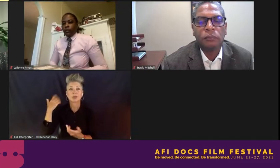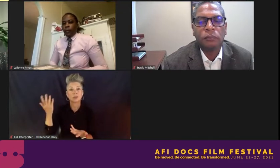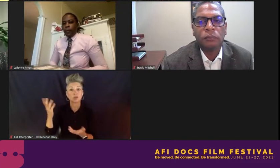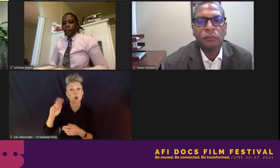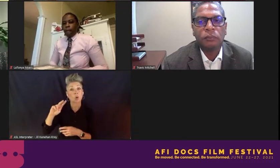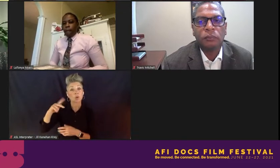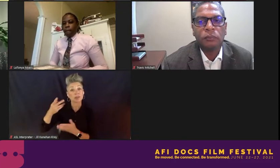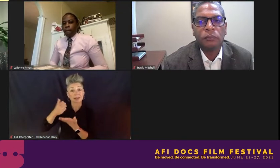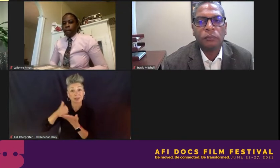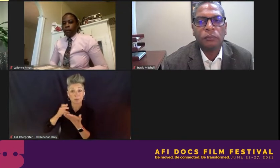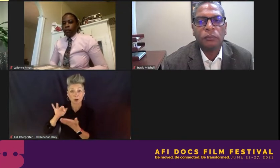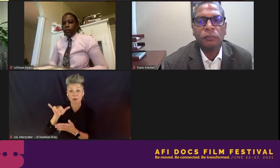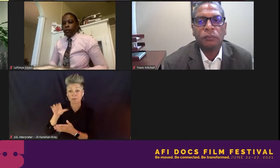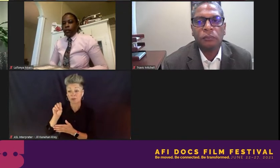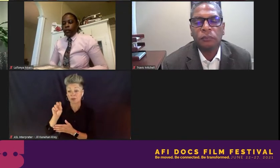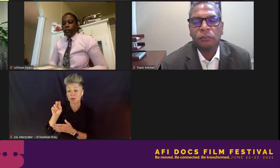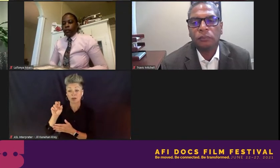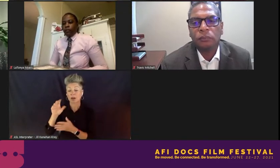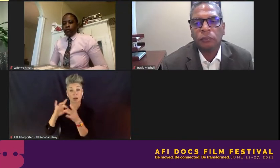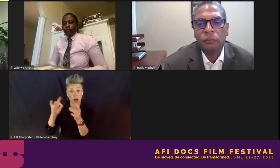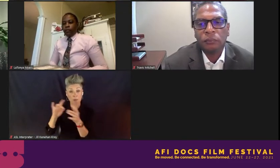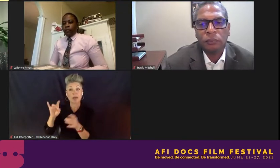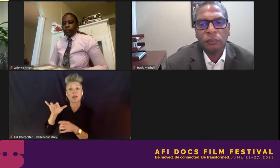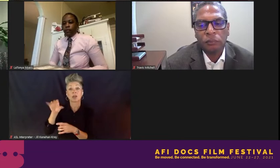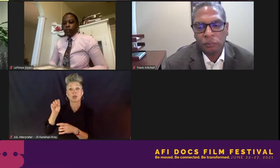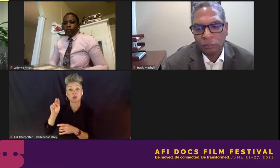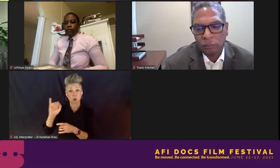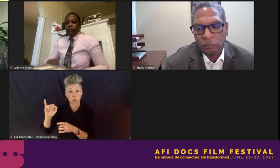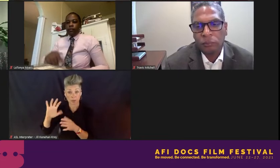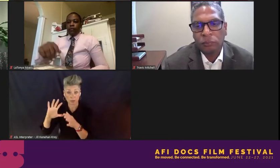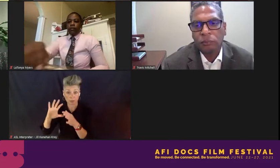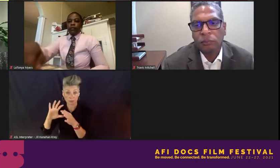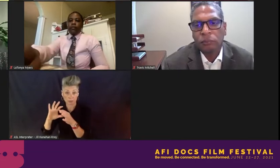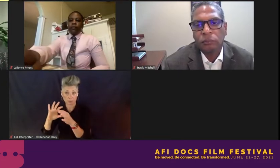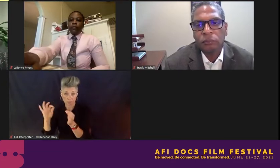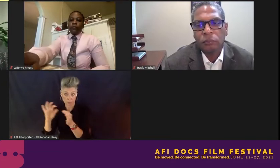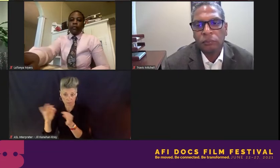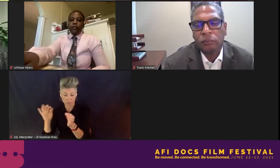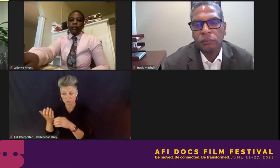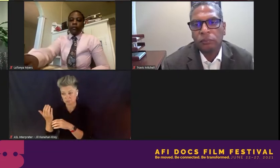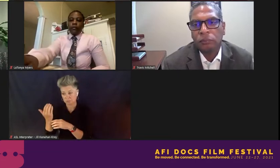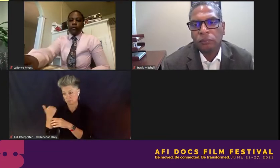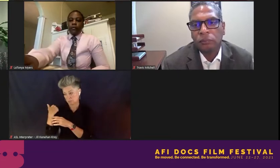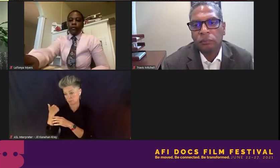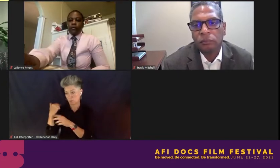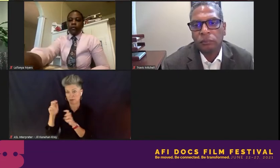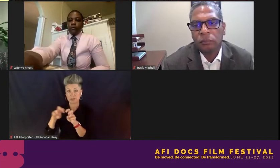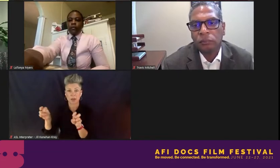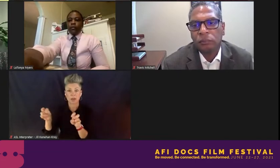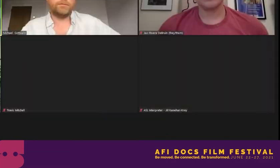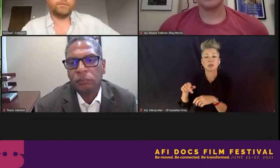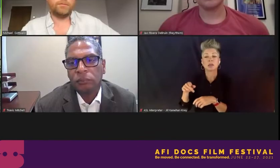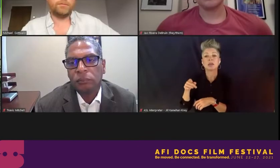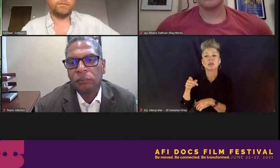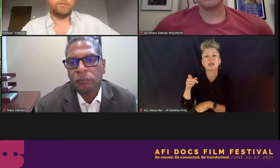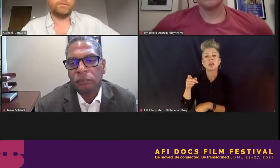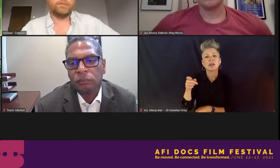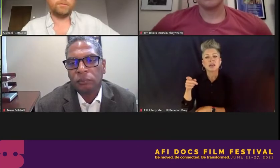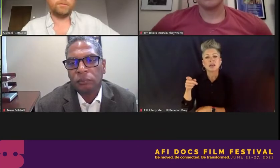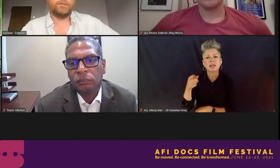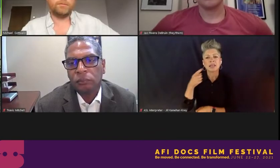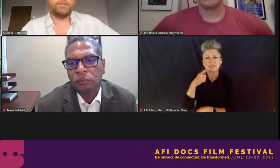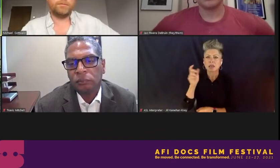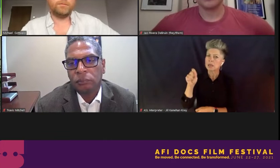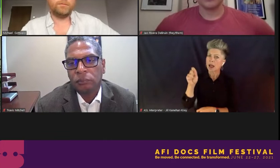that Yoni Brooks, one of our directors for Philly DA, made in the previous panel was this idea that, yeah,